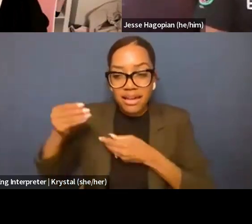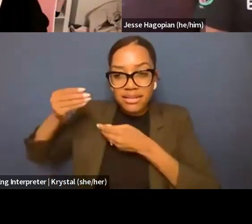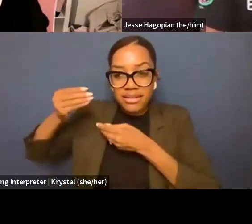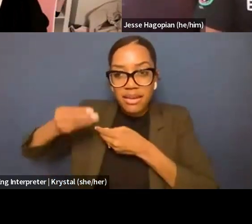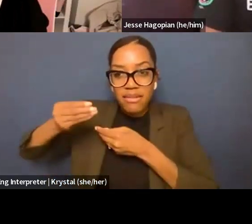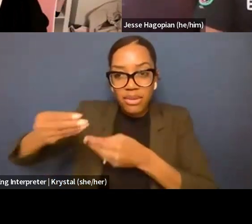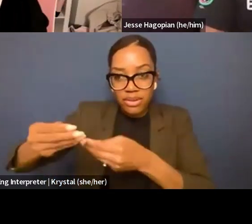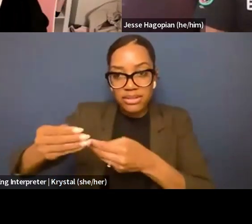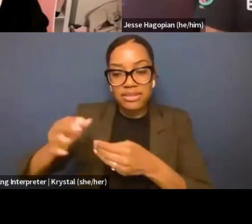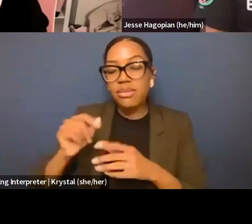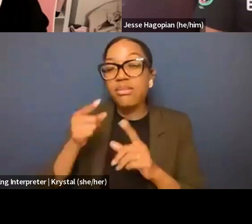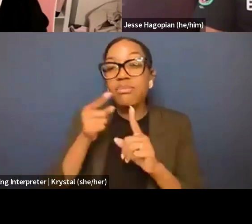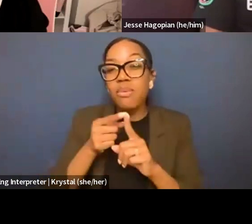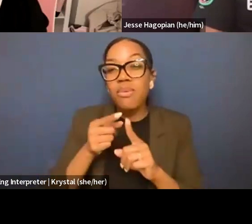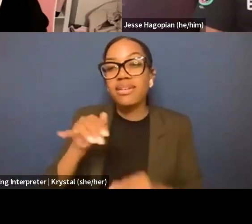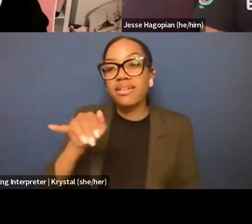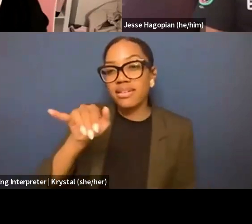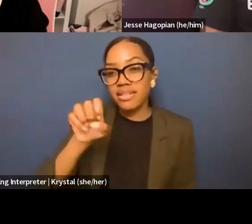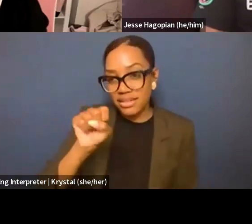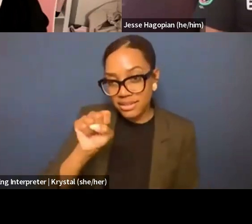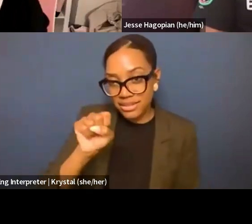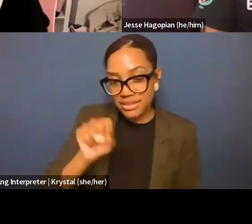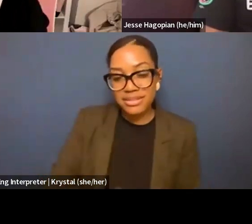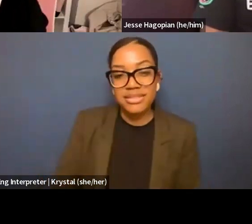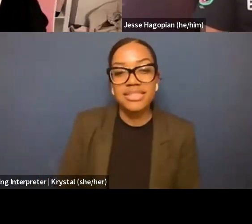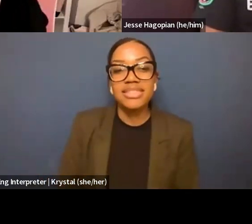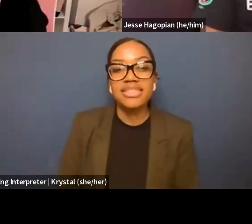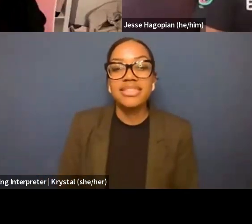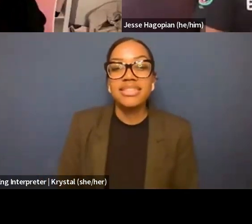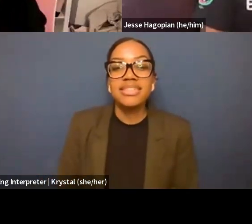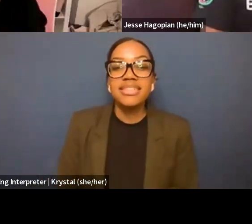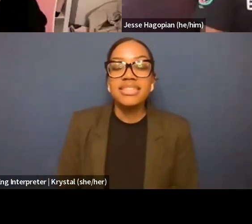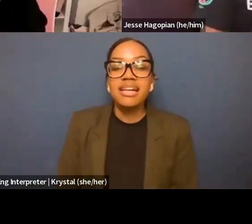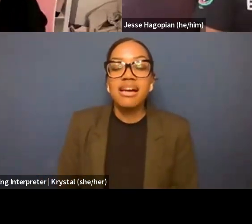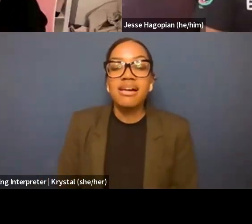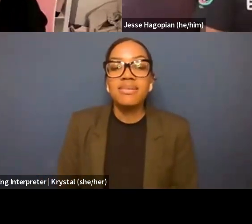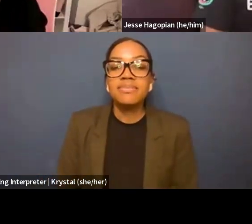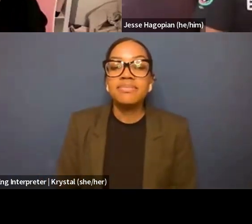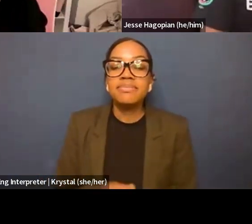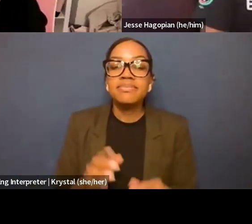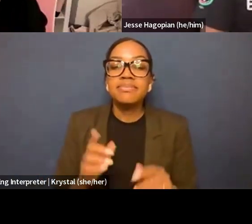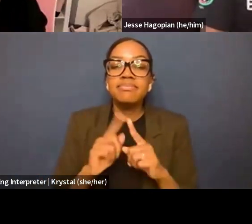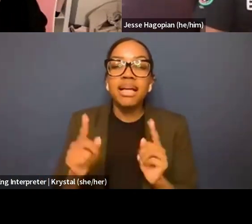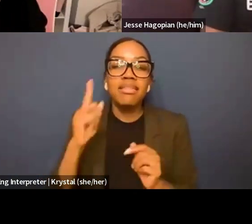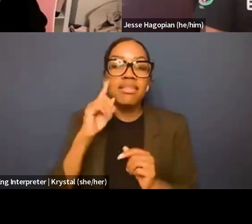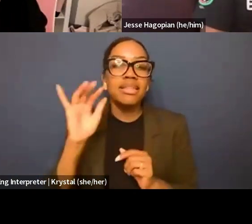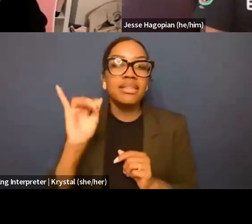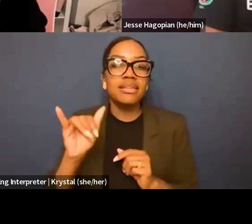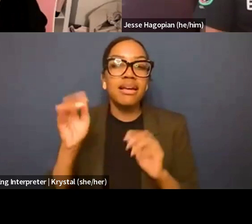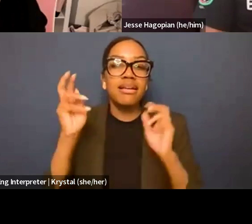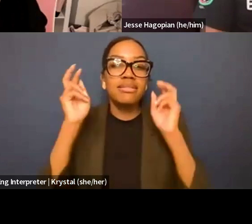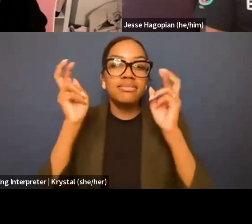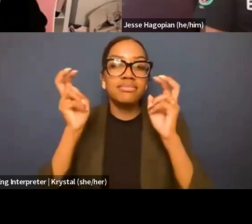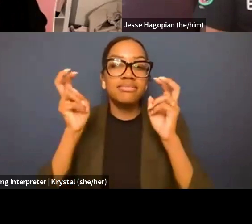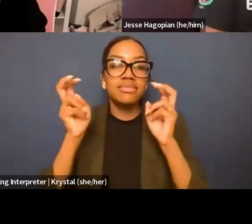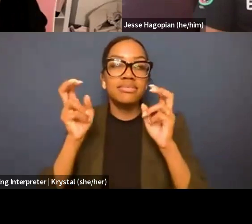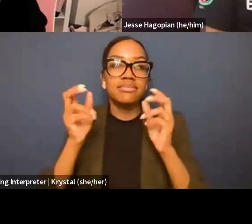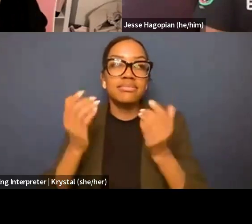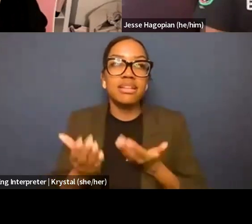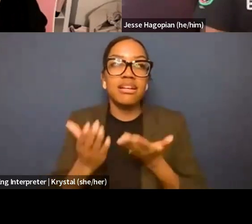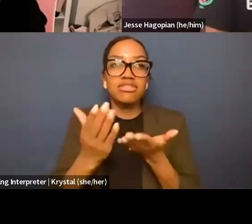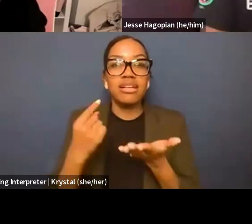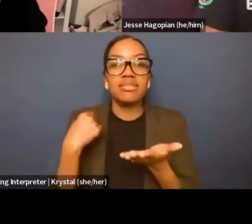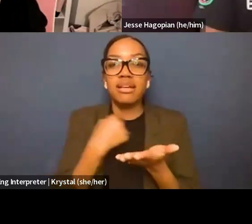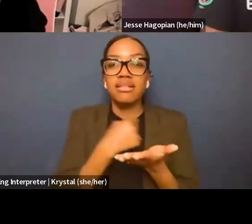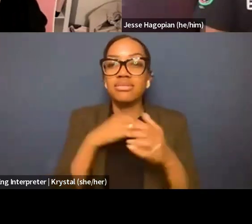of saying yes, but also perhaps that suggests something more about what we do moving into the future,